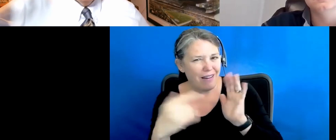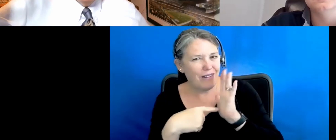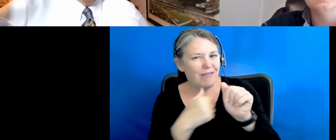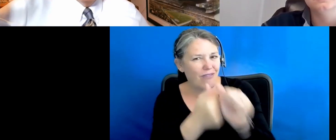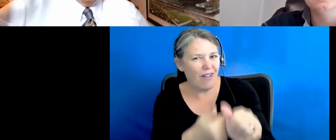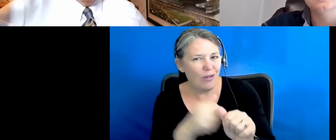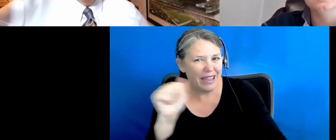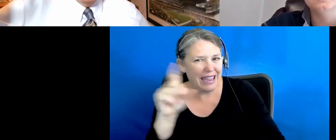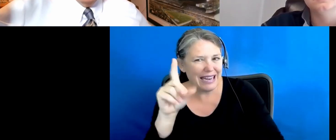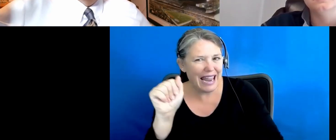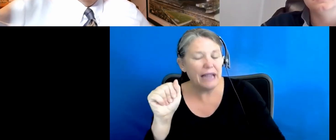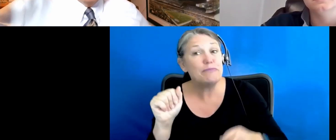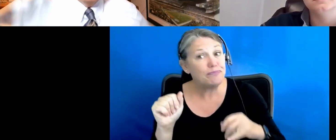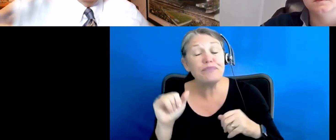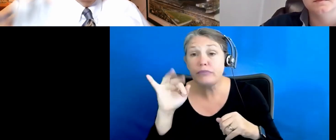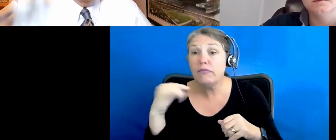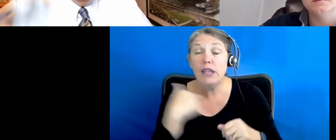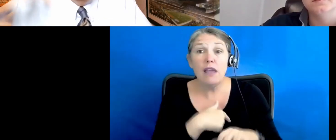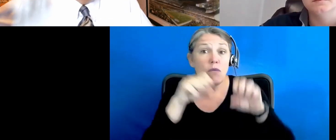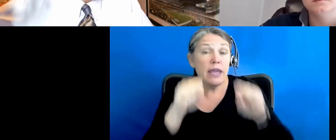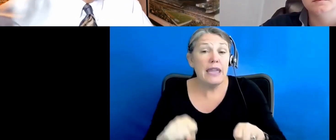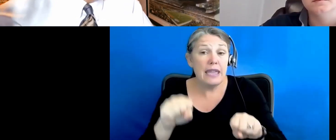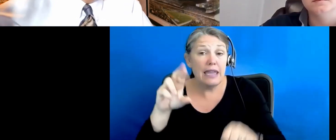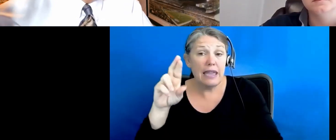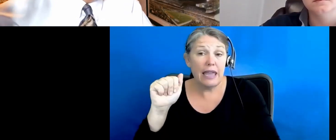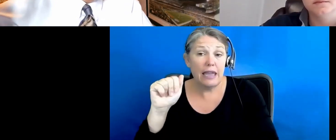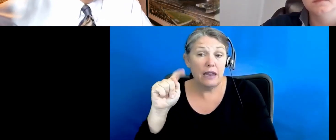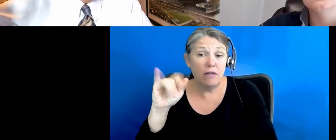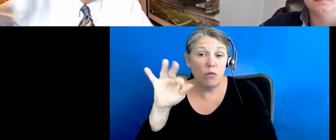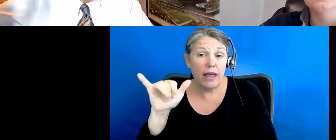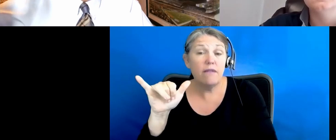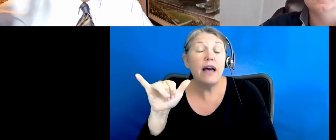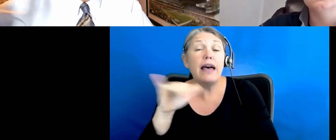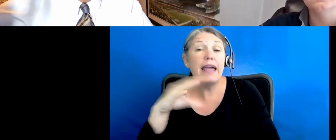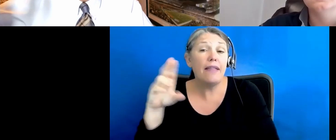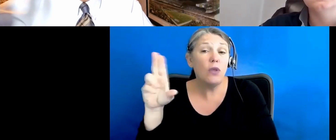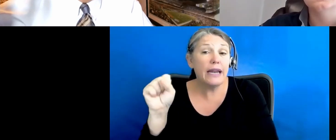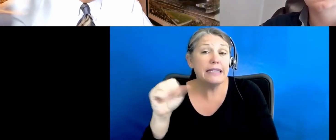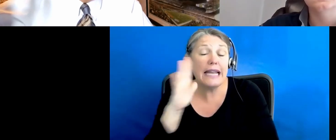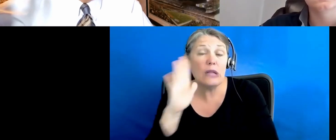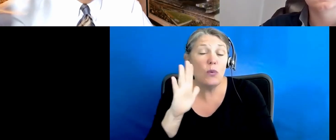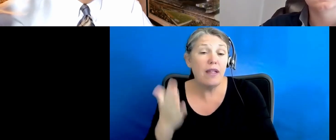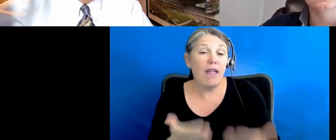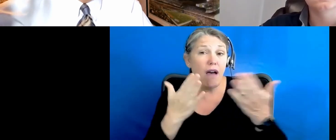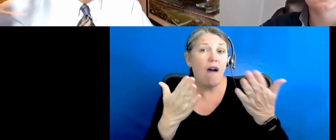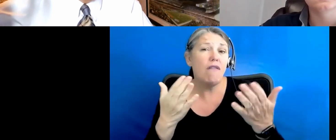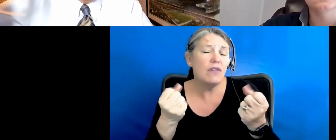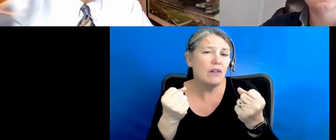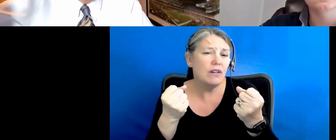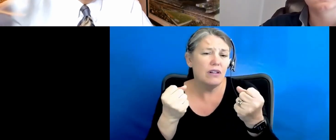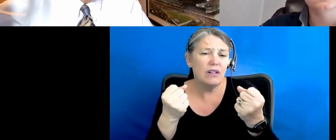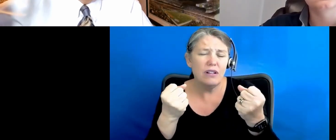ADA. You know, if we're able to ratify the CRPD, the United States will offer decades of honed